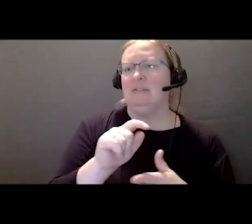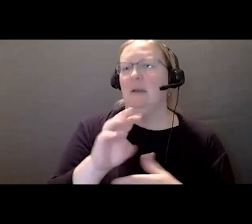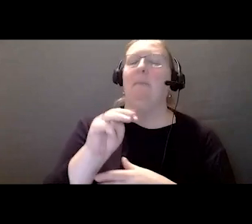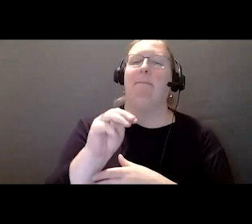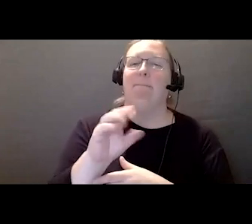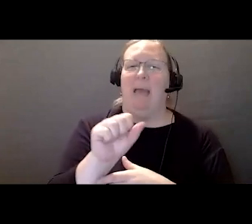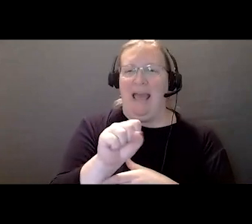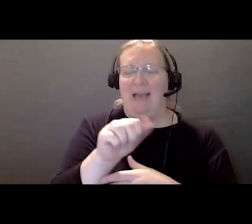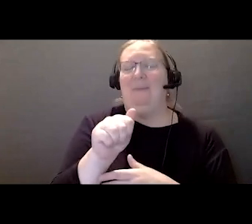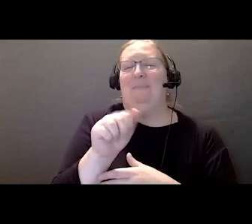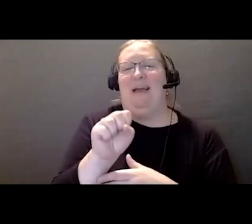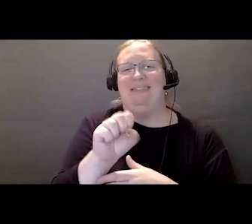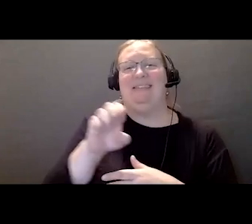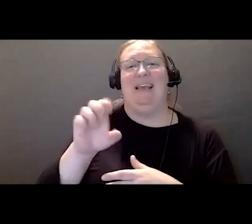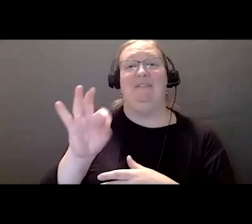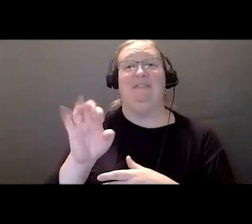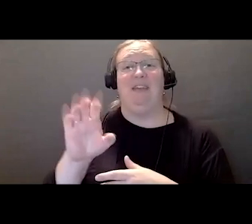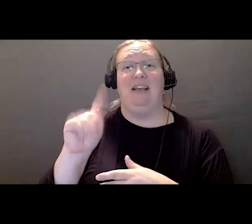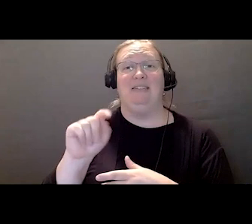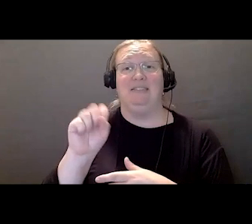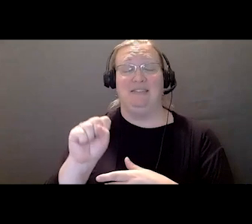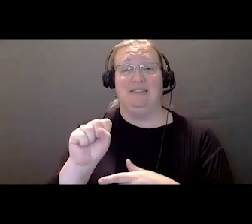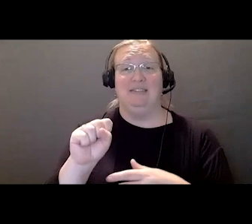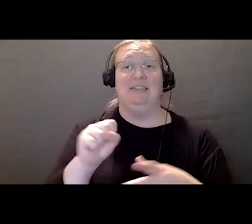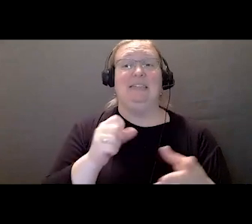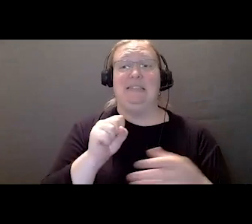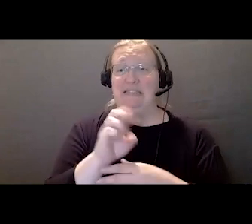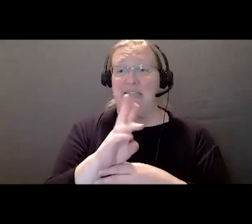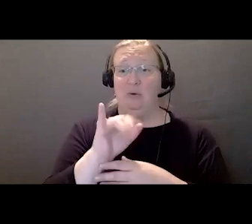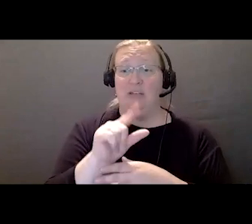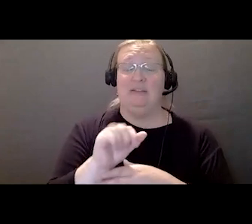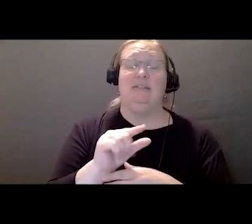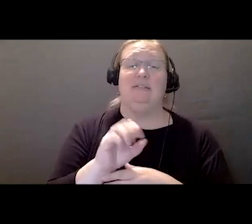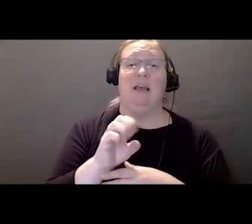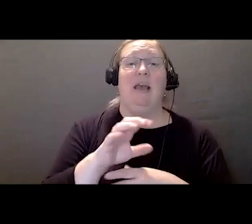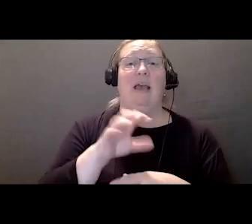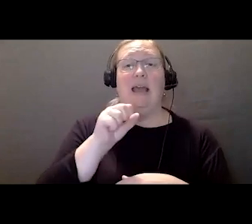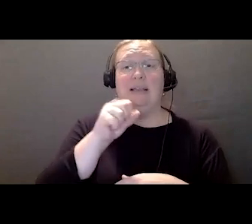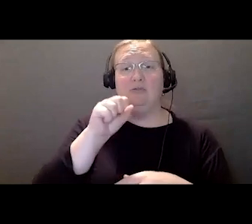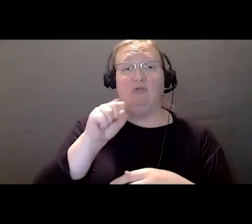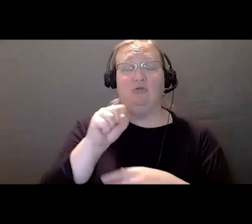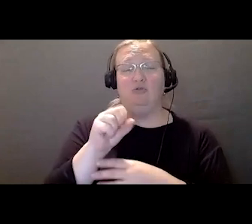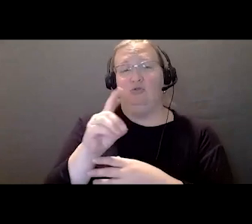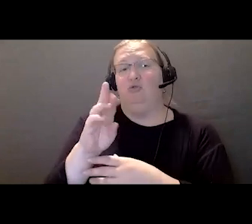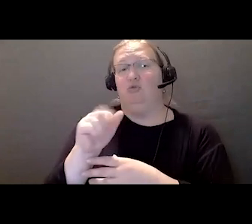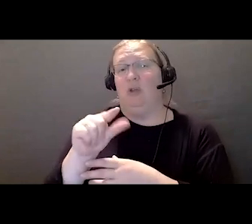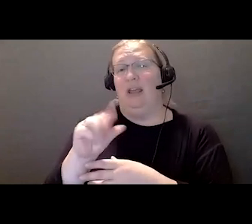When I'm baking, I am relaxed and enjoy it. I have a